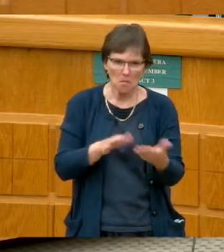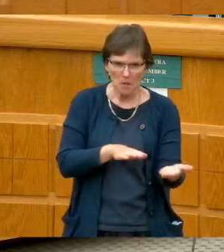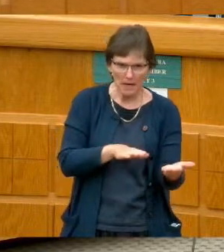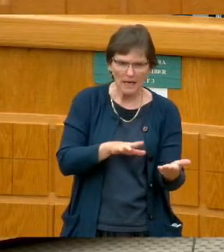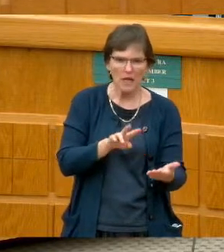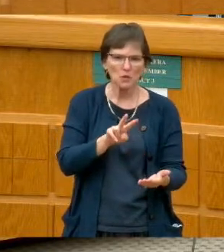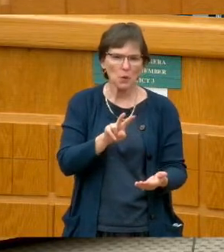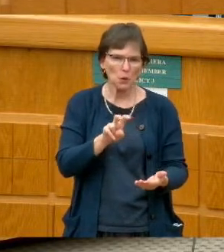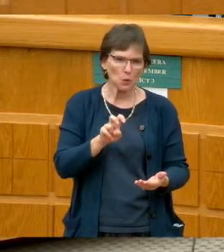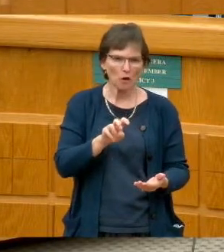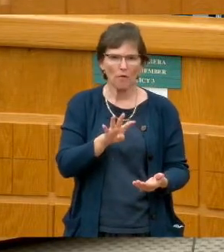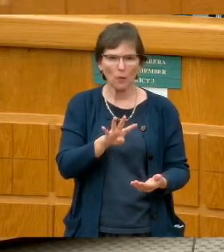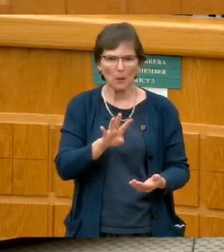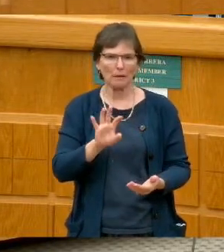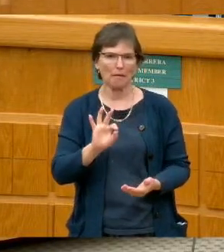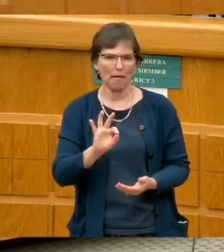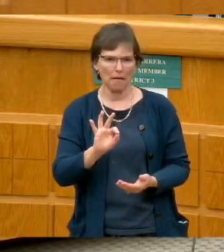County.